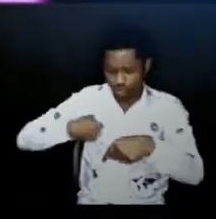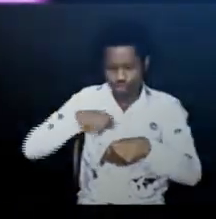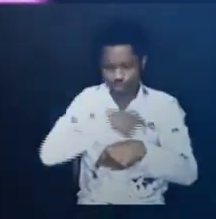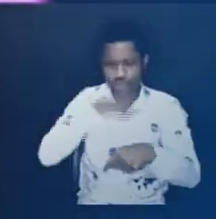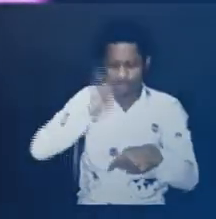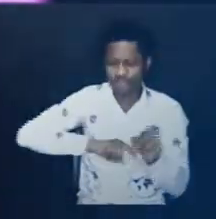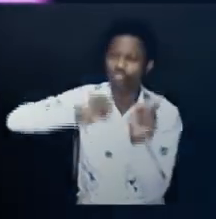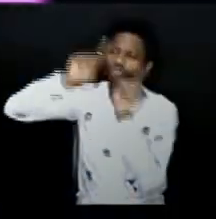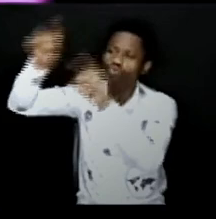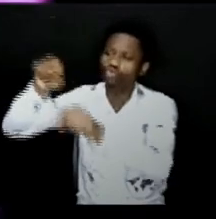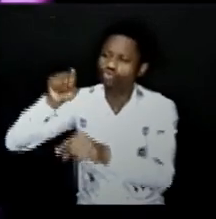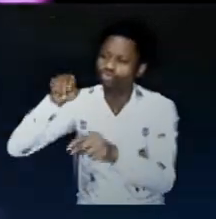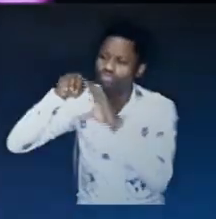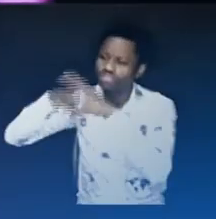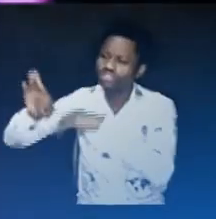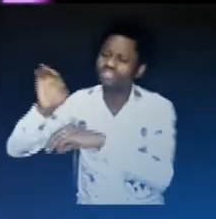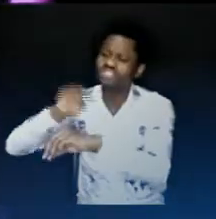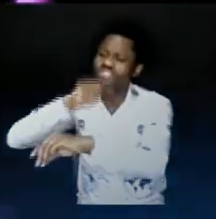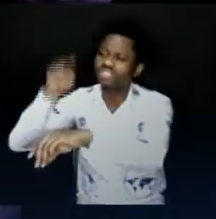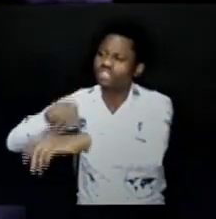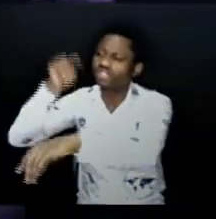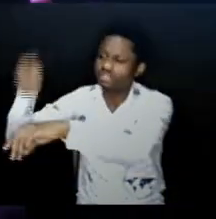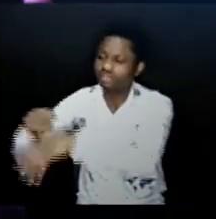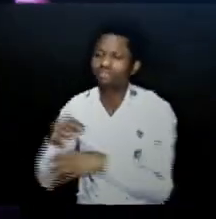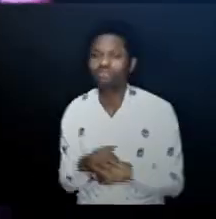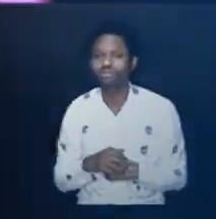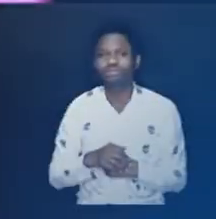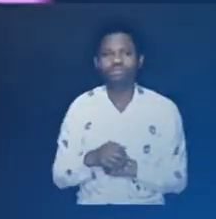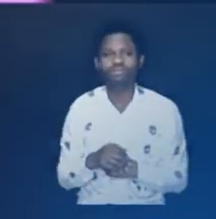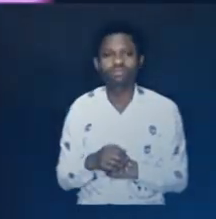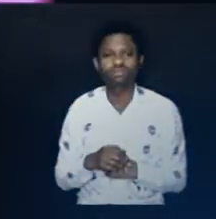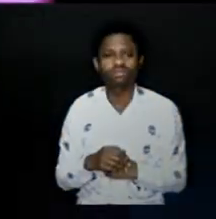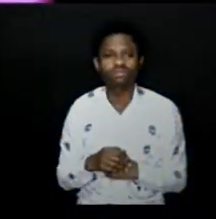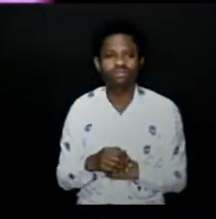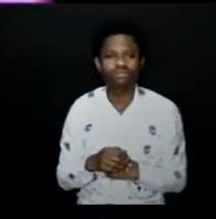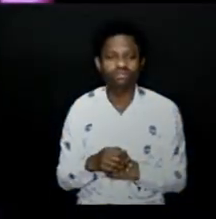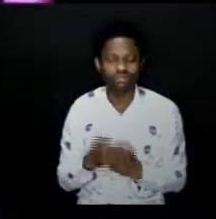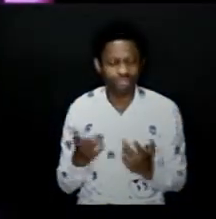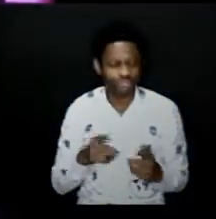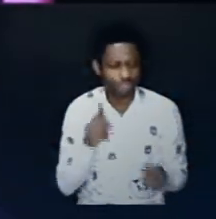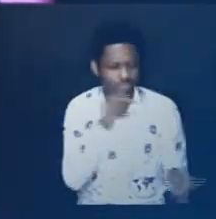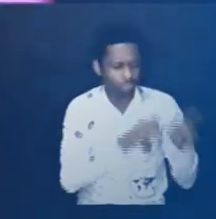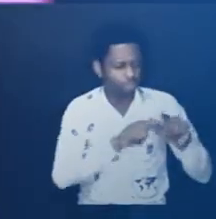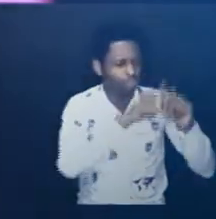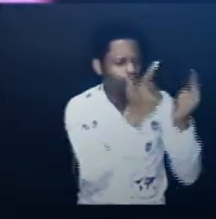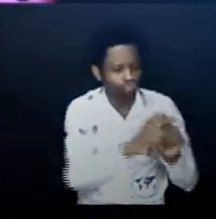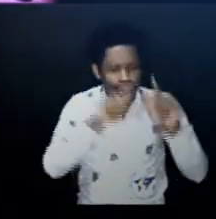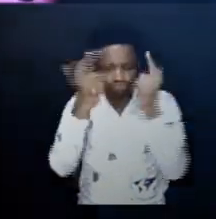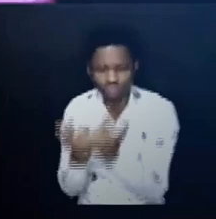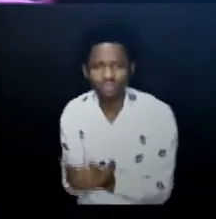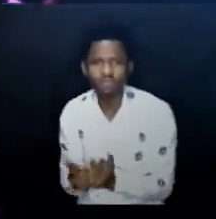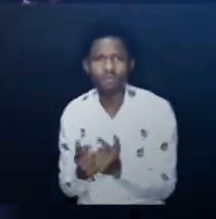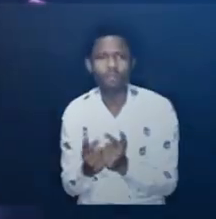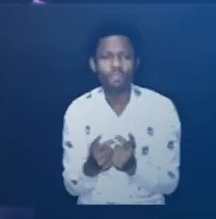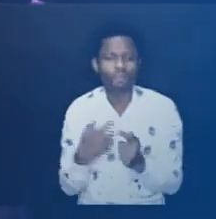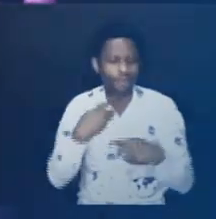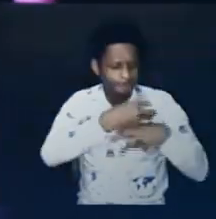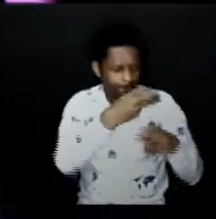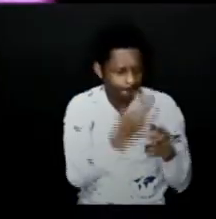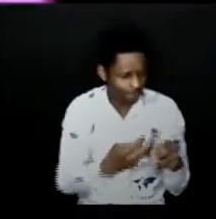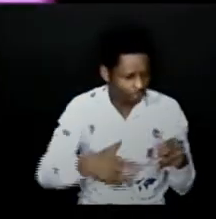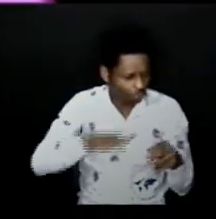go into the nations. Now into the people groups and make